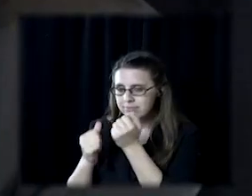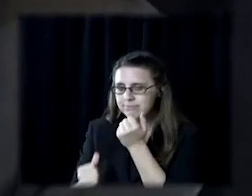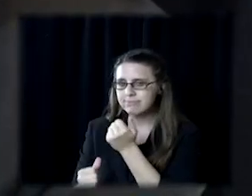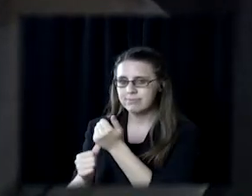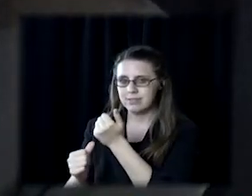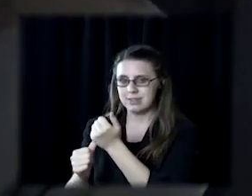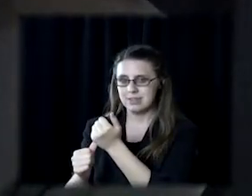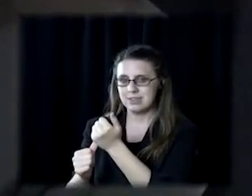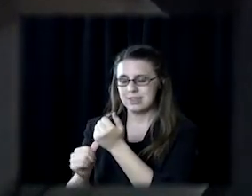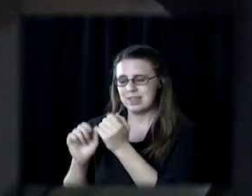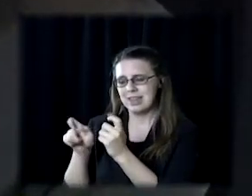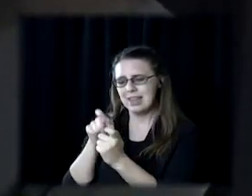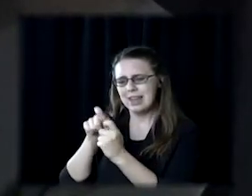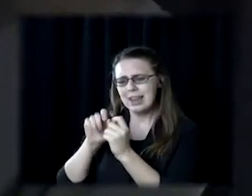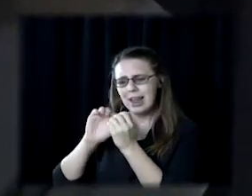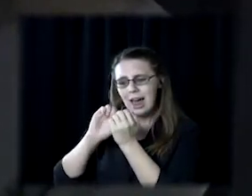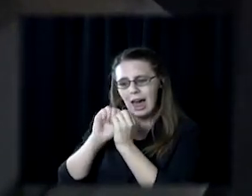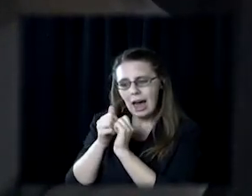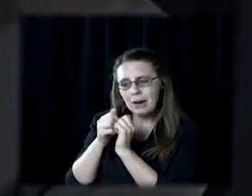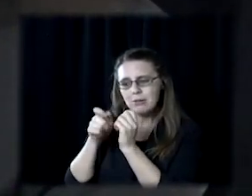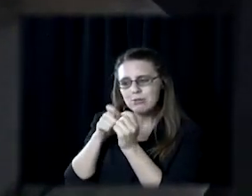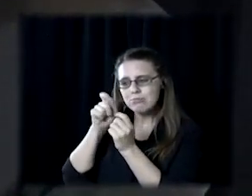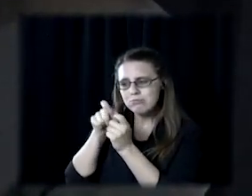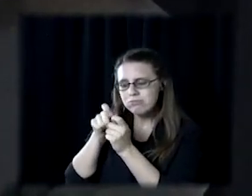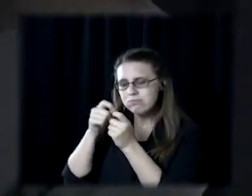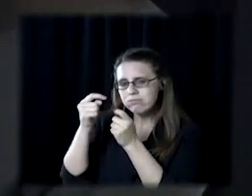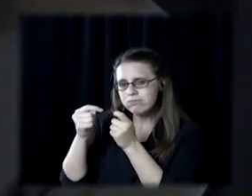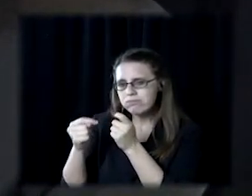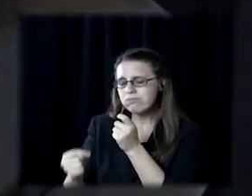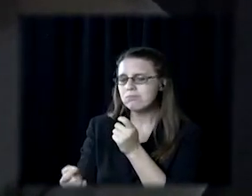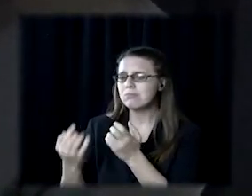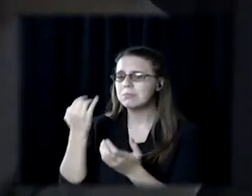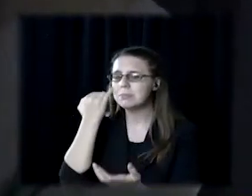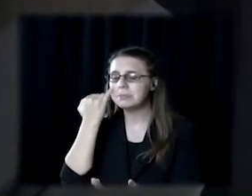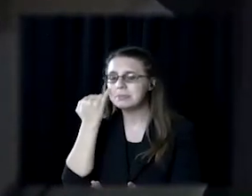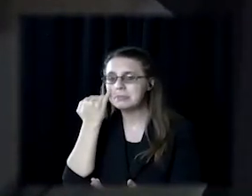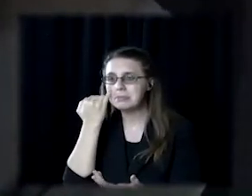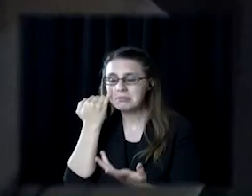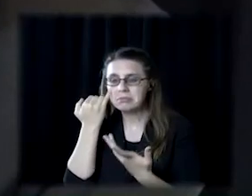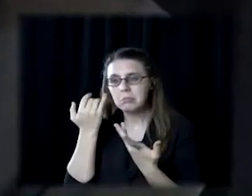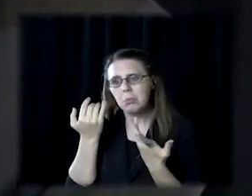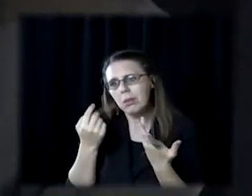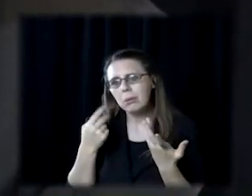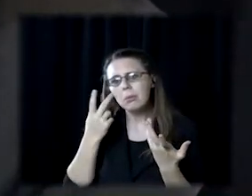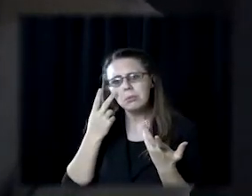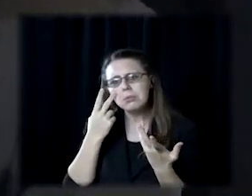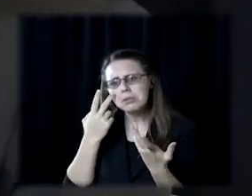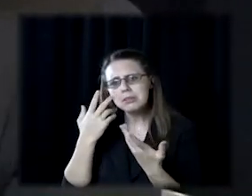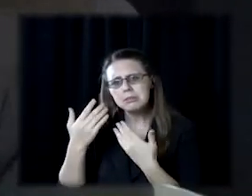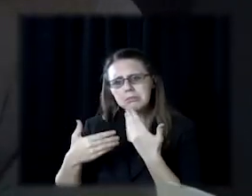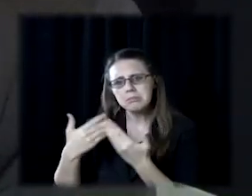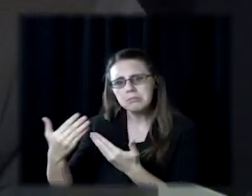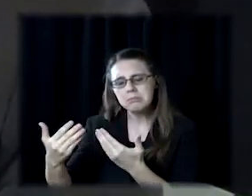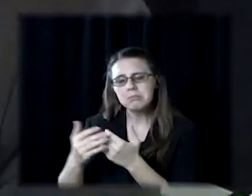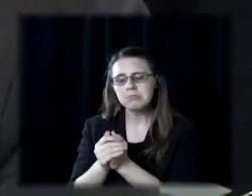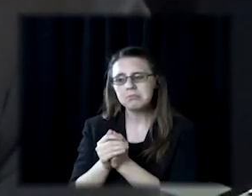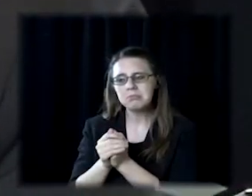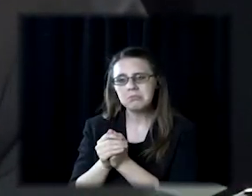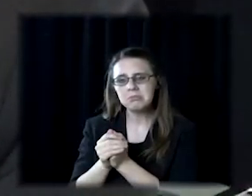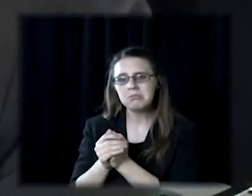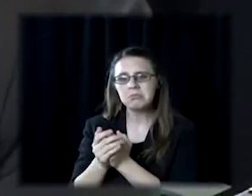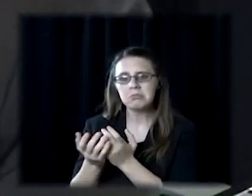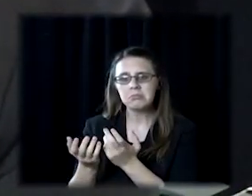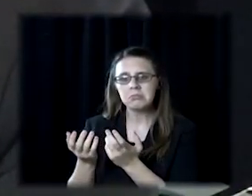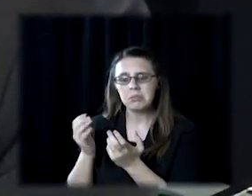what that entails going forward, whether there'll be, we'll see. That has to be a part of the